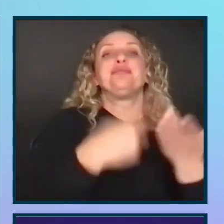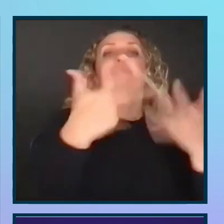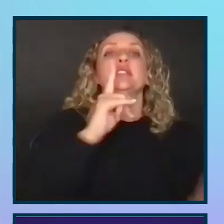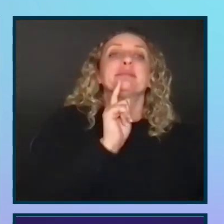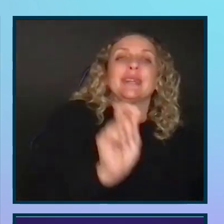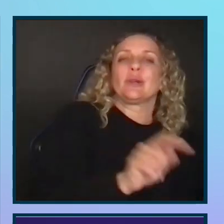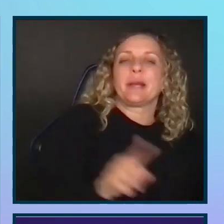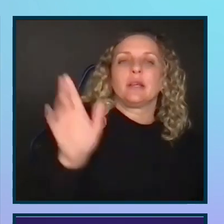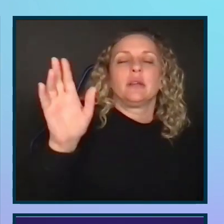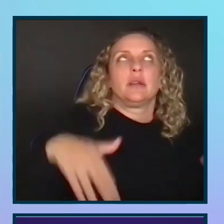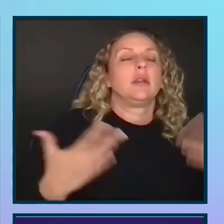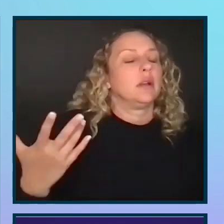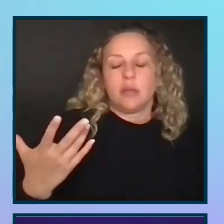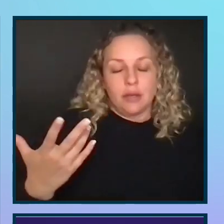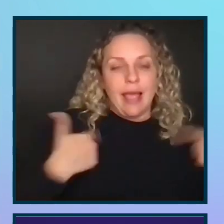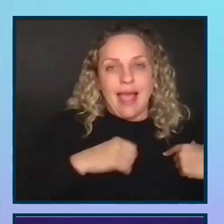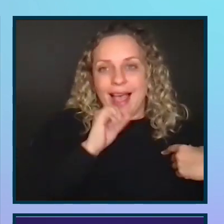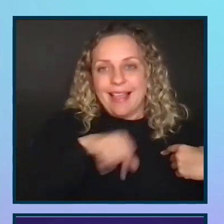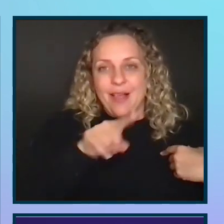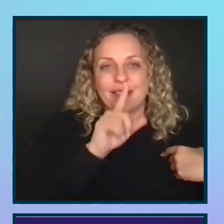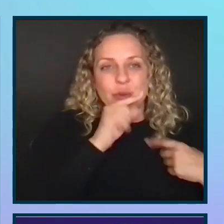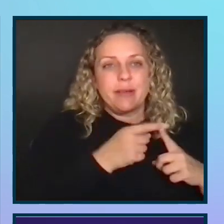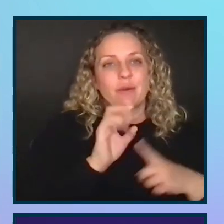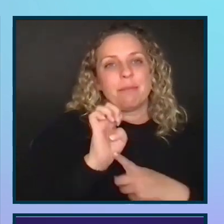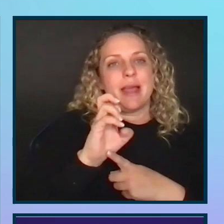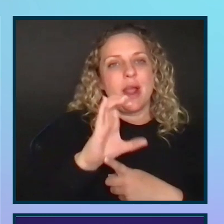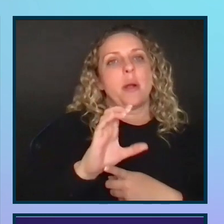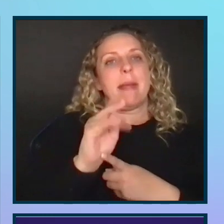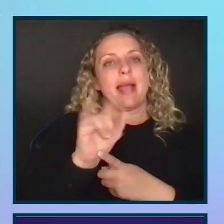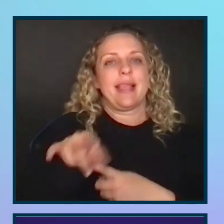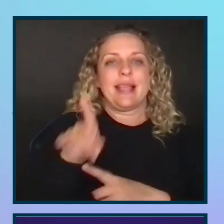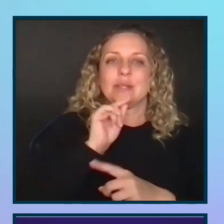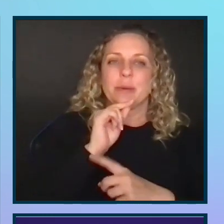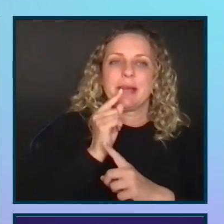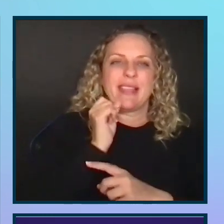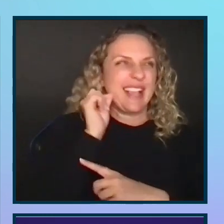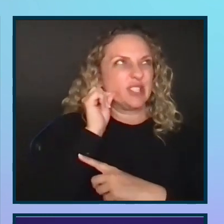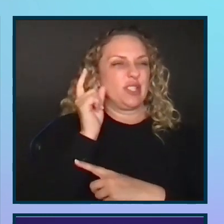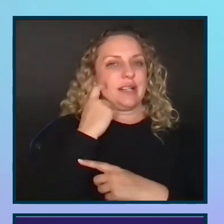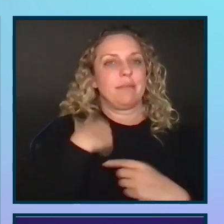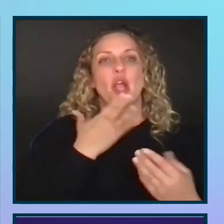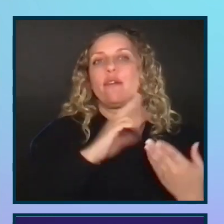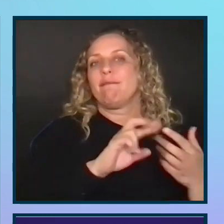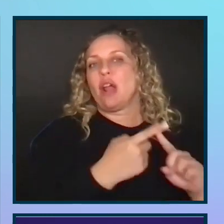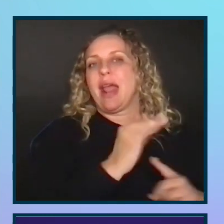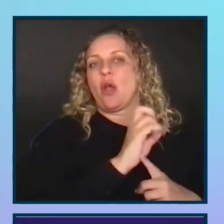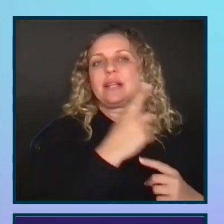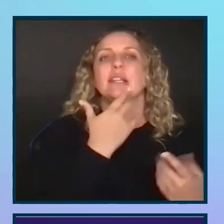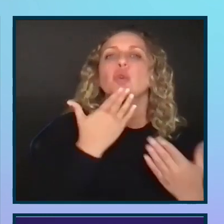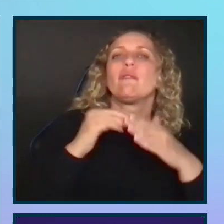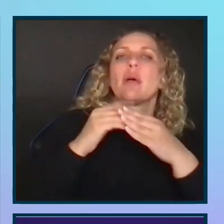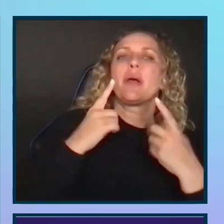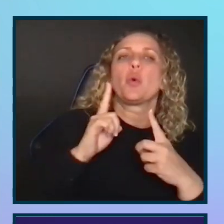But, and I love this tweet from Eric Bailey. He tweeted out yesterday. My good friend Eric says, it's okay for accessibility